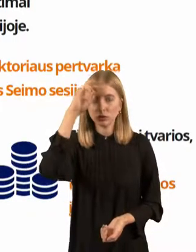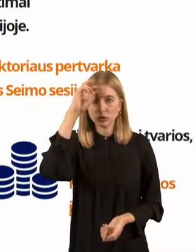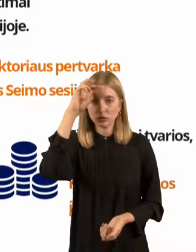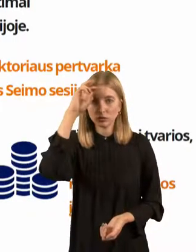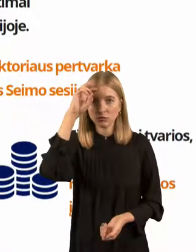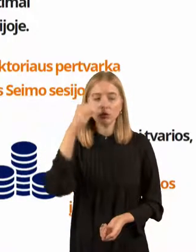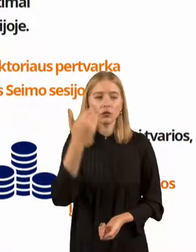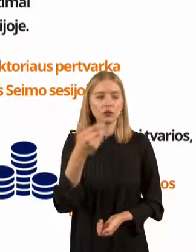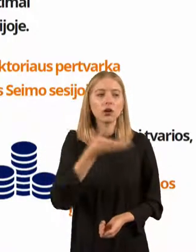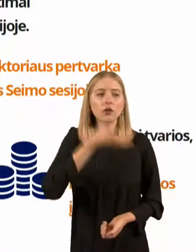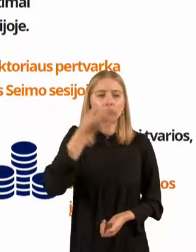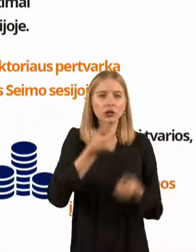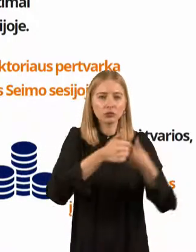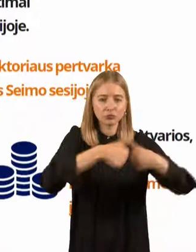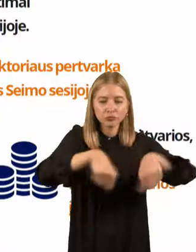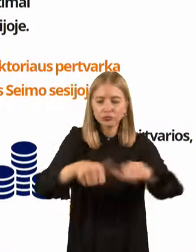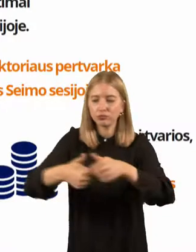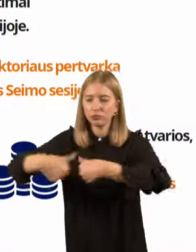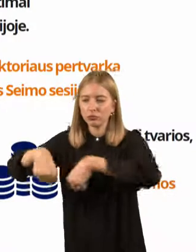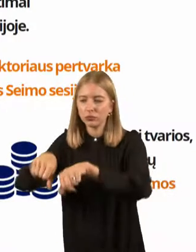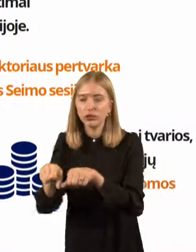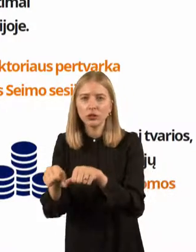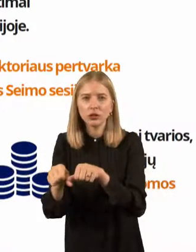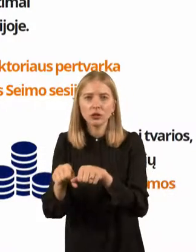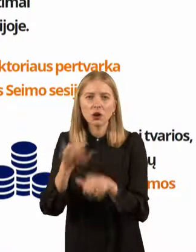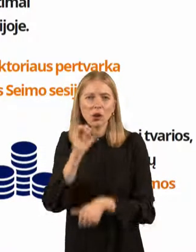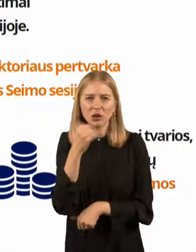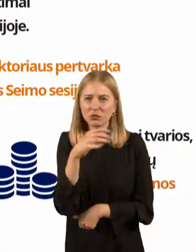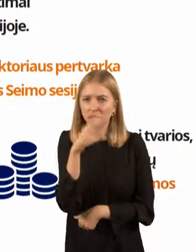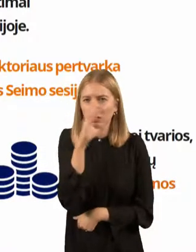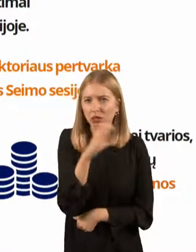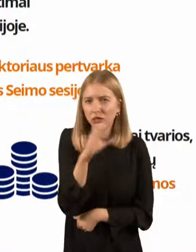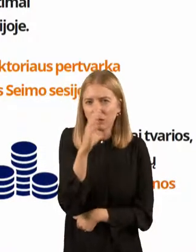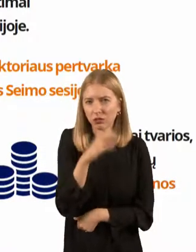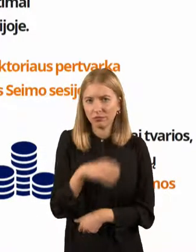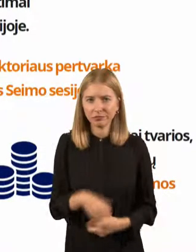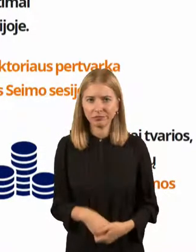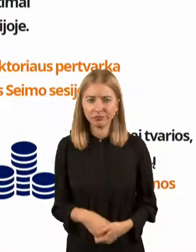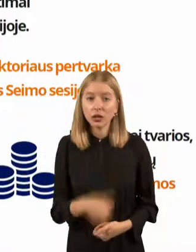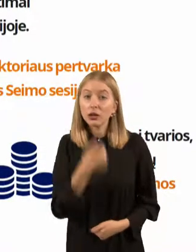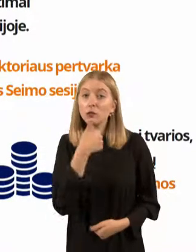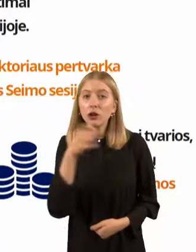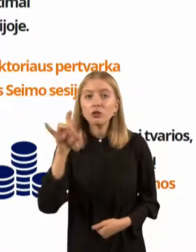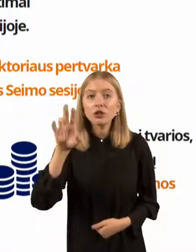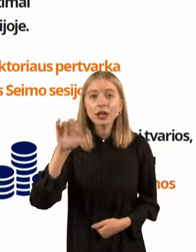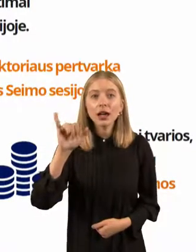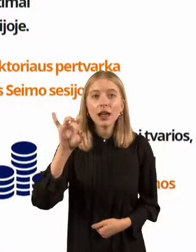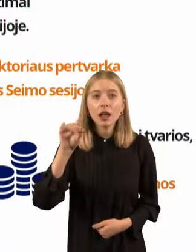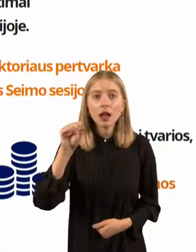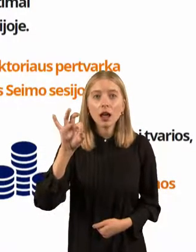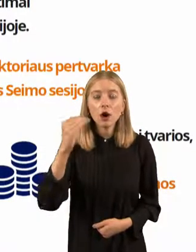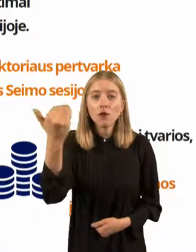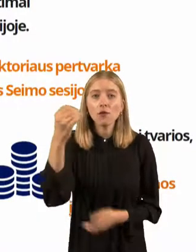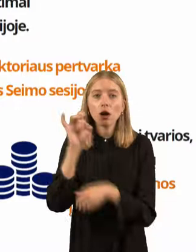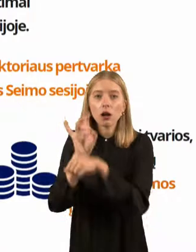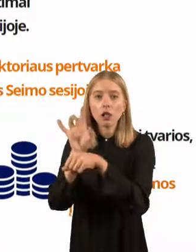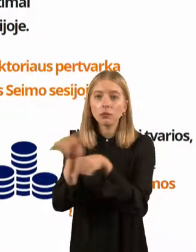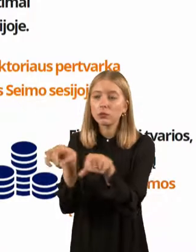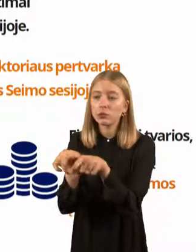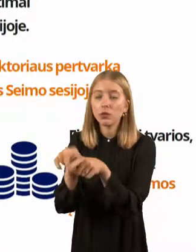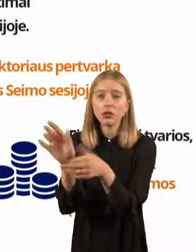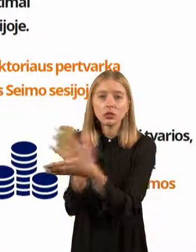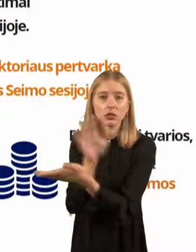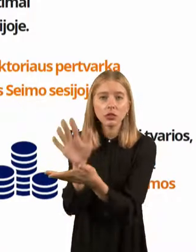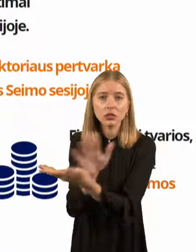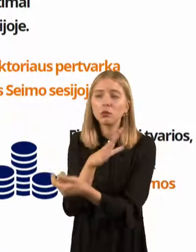developing and improving the water supply system, but that is not enough, because a lot of population is still